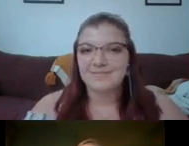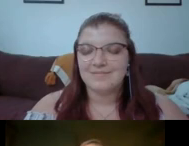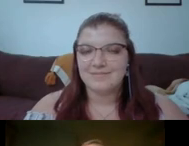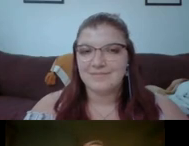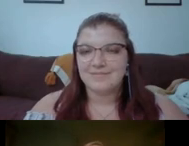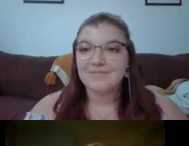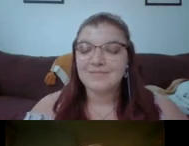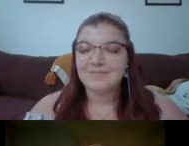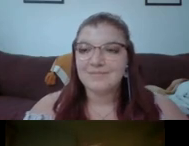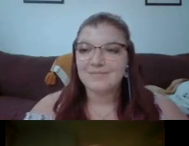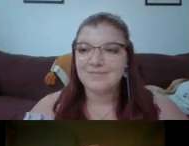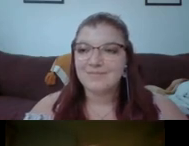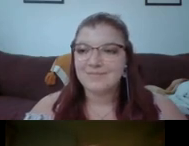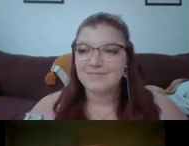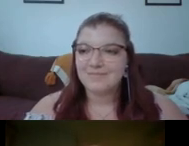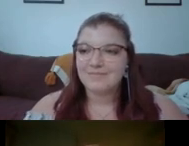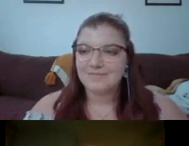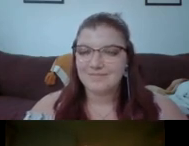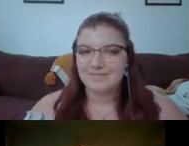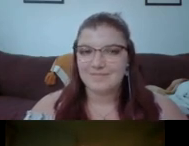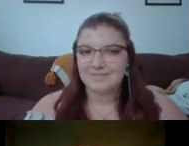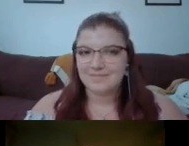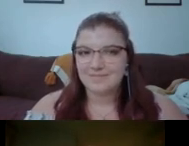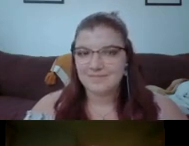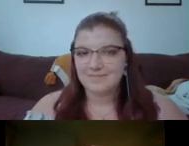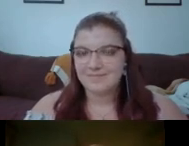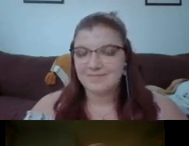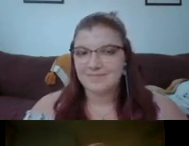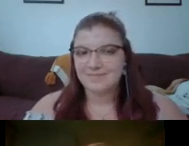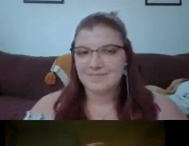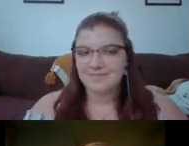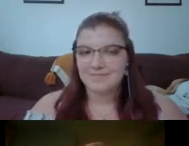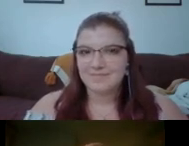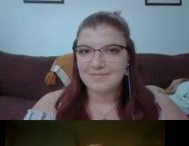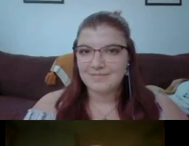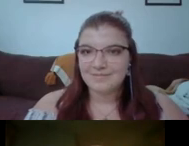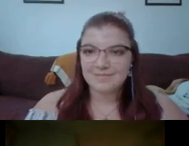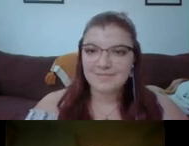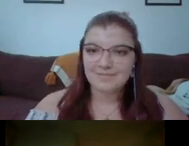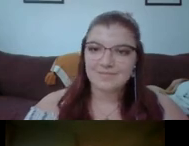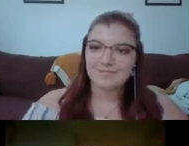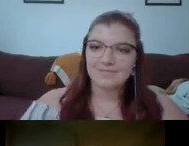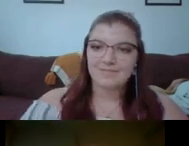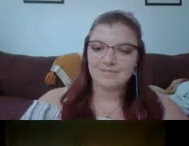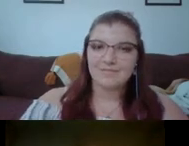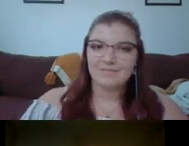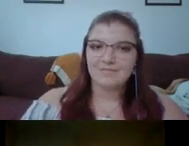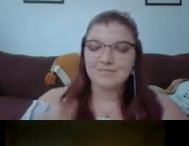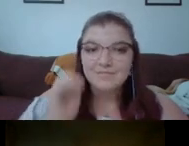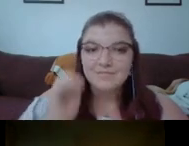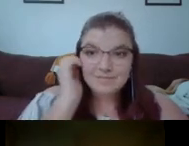later found the Leisure and Recreation Department.